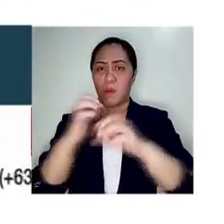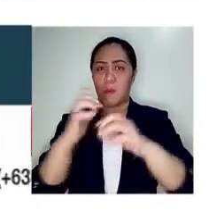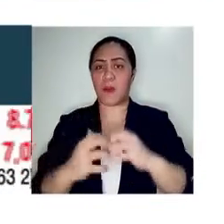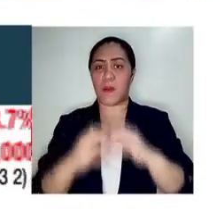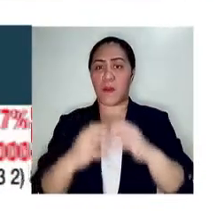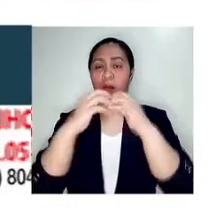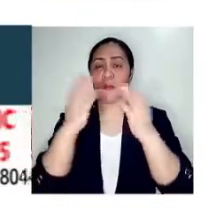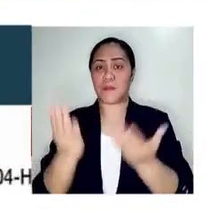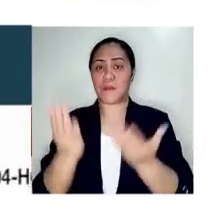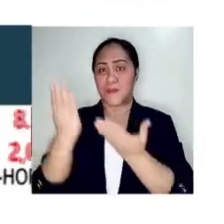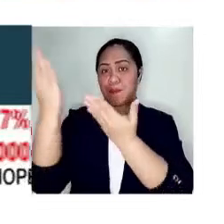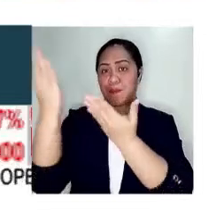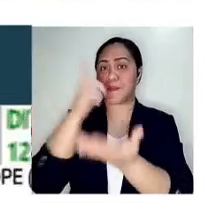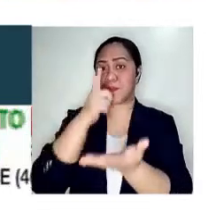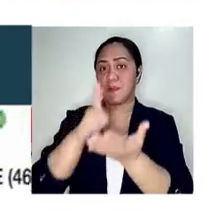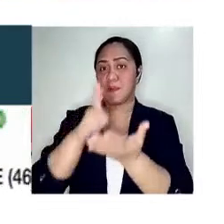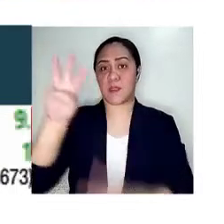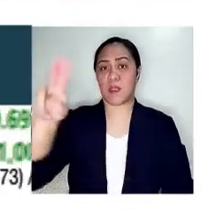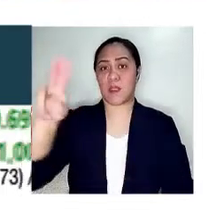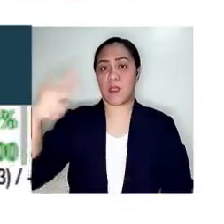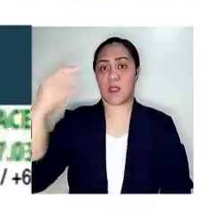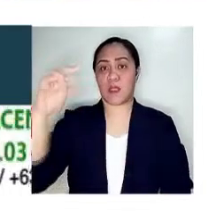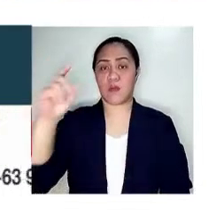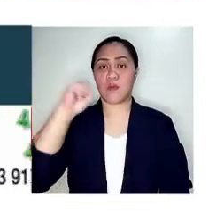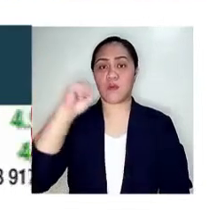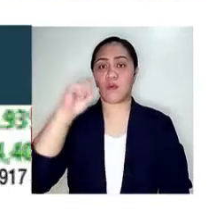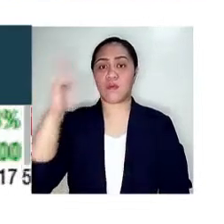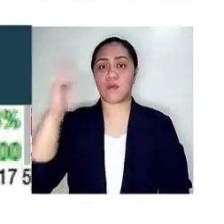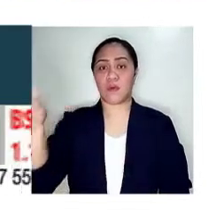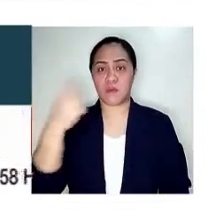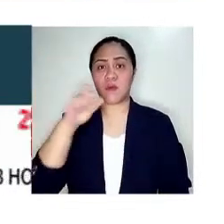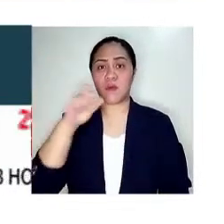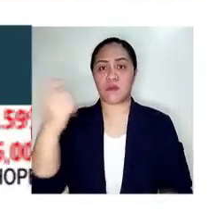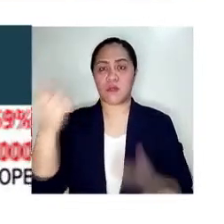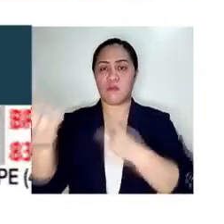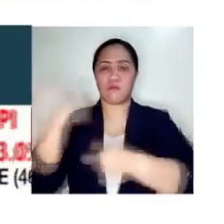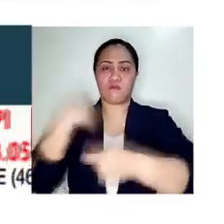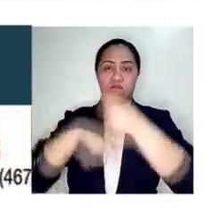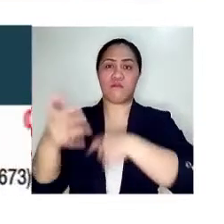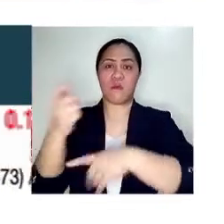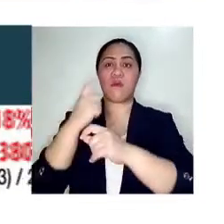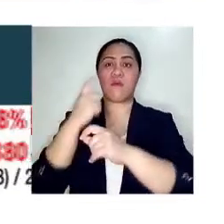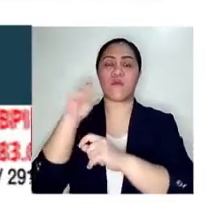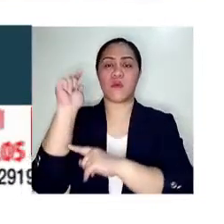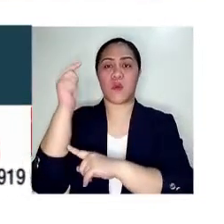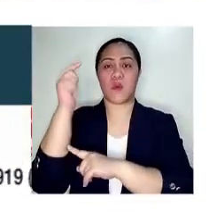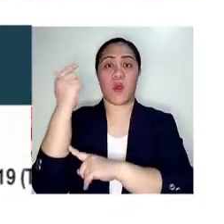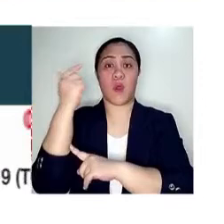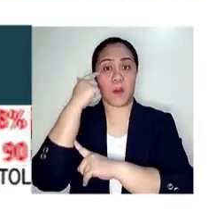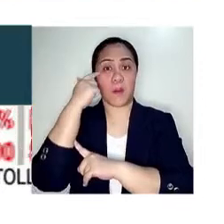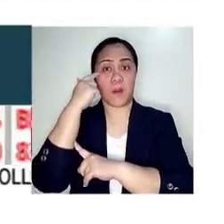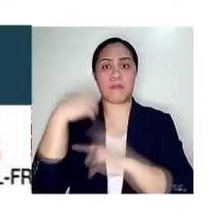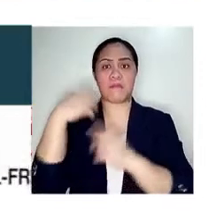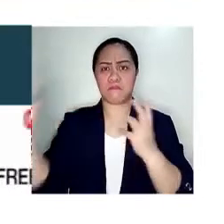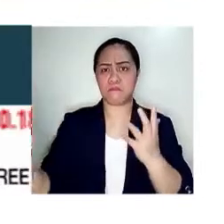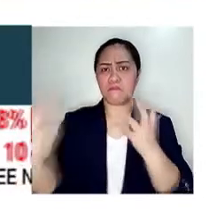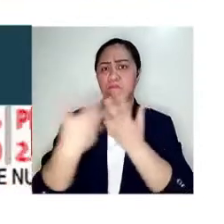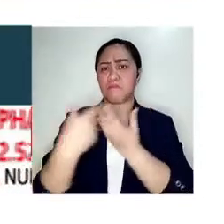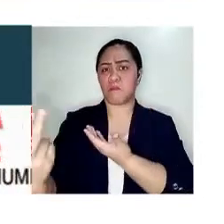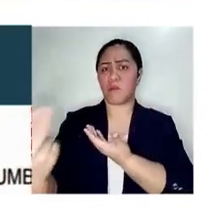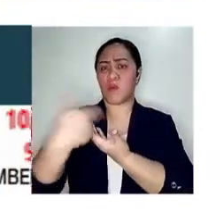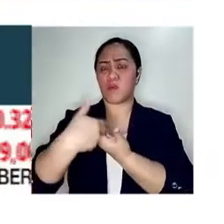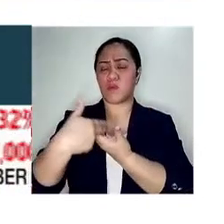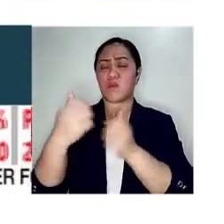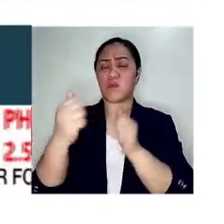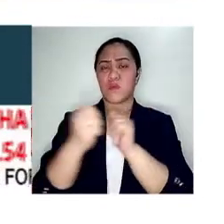Organization today as well, just proclaiming that he is retracting the U.S. government's announcement that they are withdrawing from the WHO, and they are now back in the fold, and